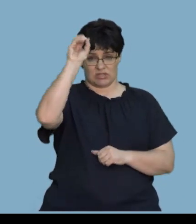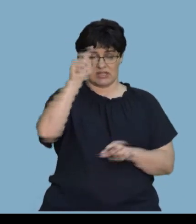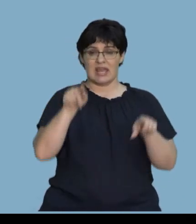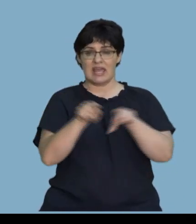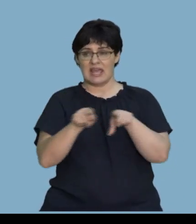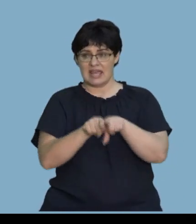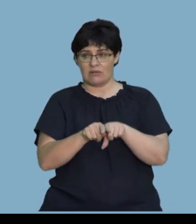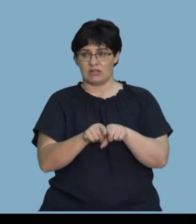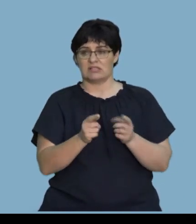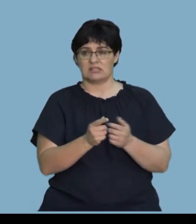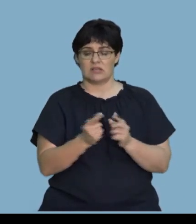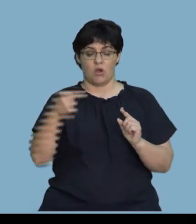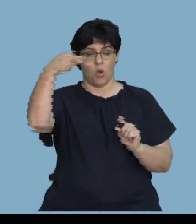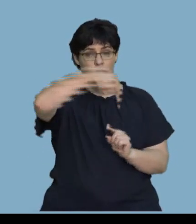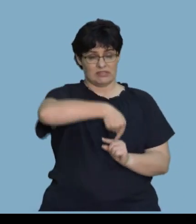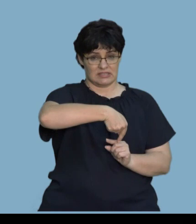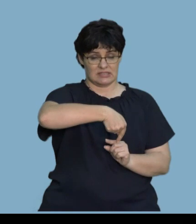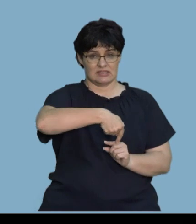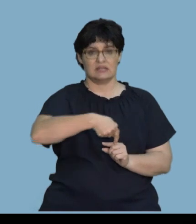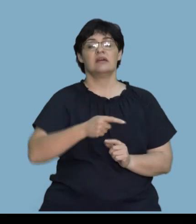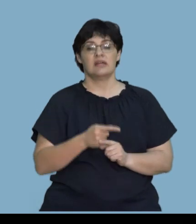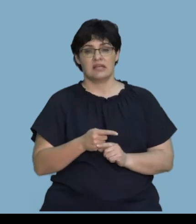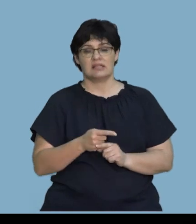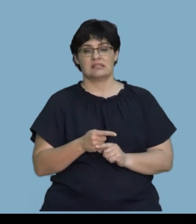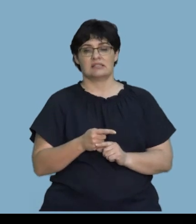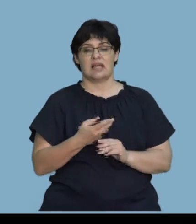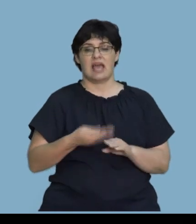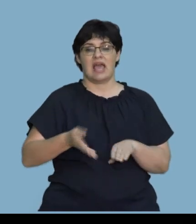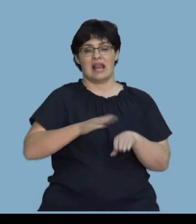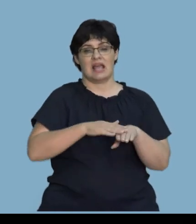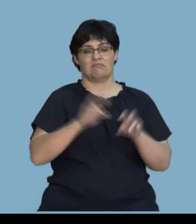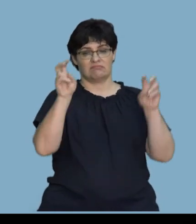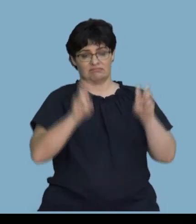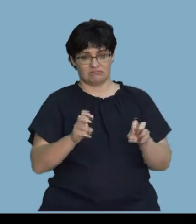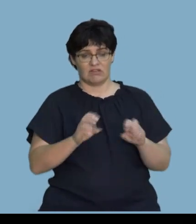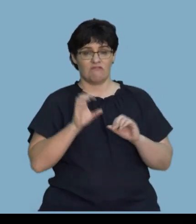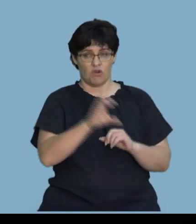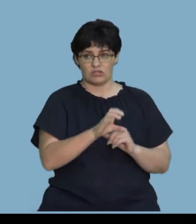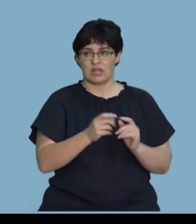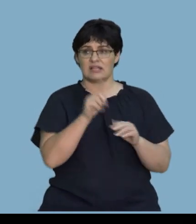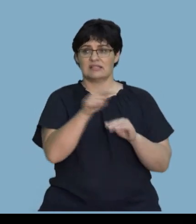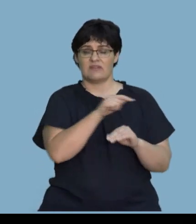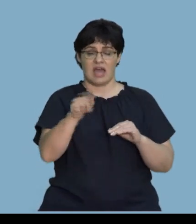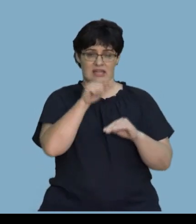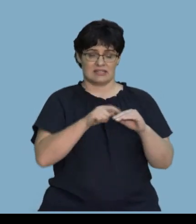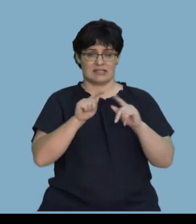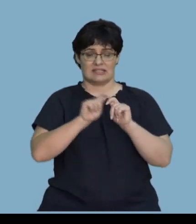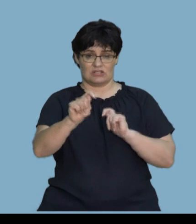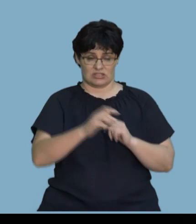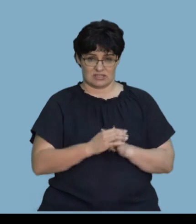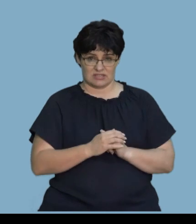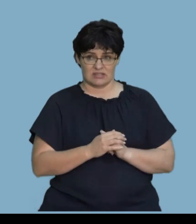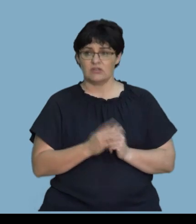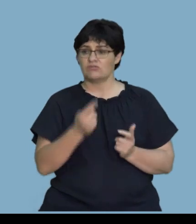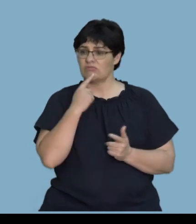the opposite, which is the electrostatic force divided by the tension, okay? Now, in this case, we can simply say,